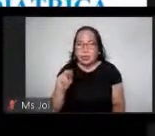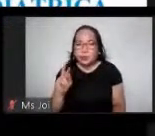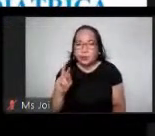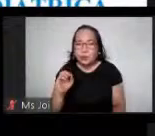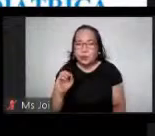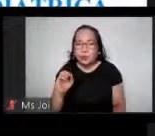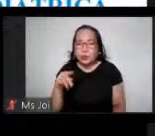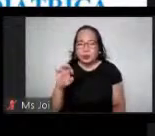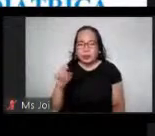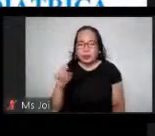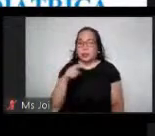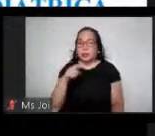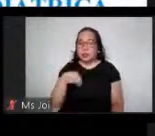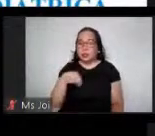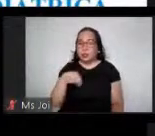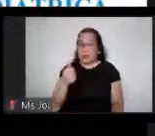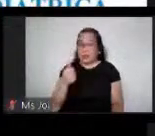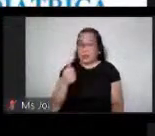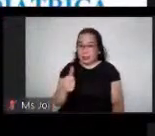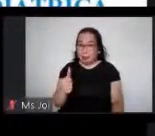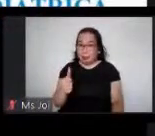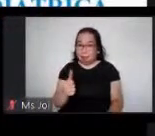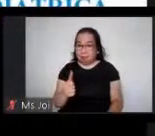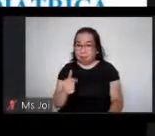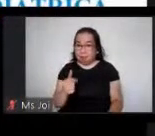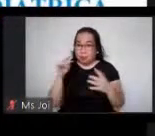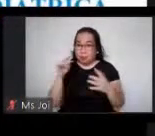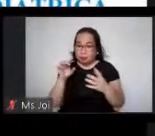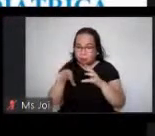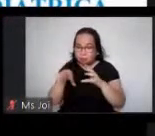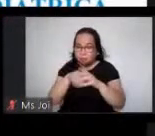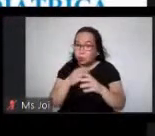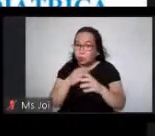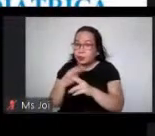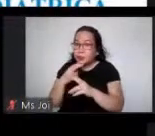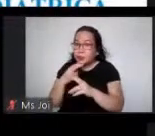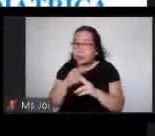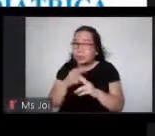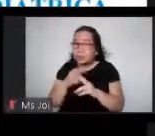pong i-verify and pag-verify